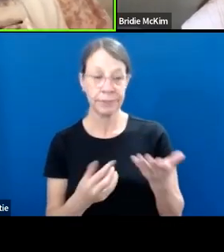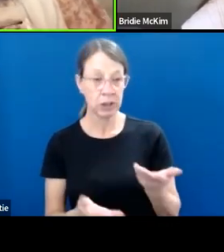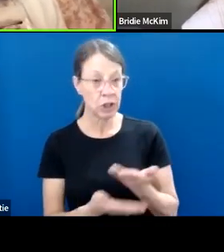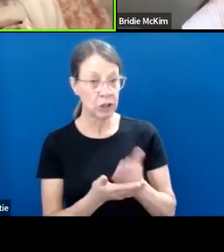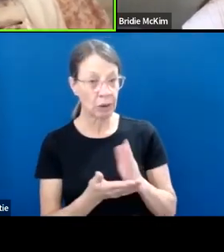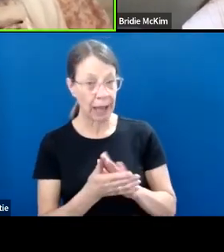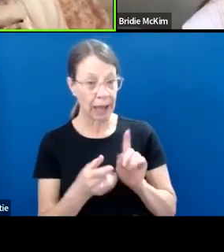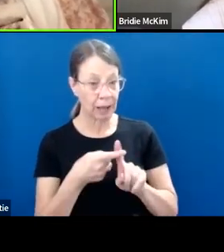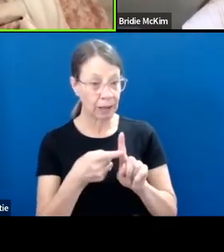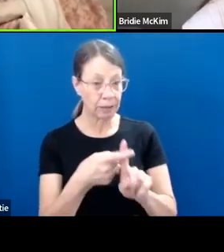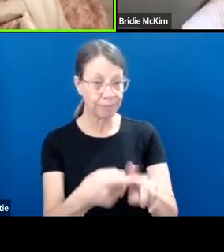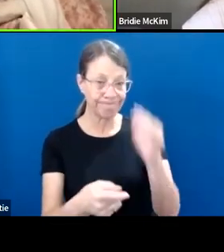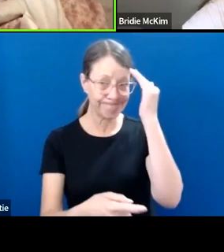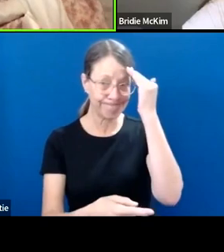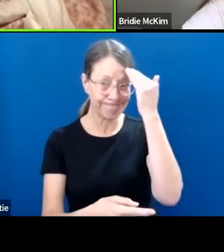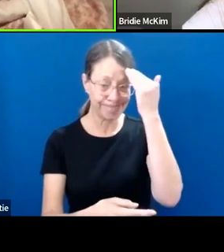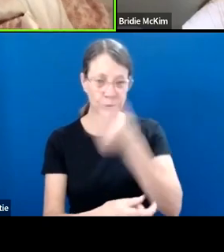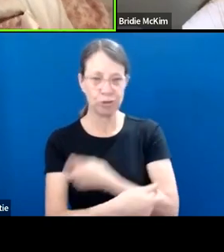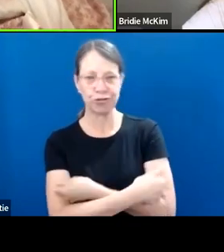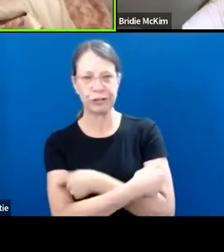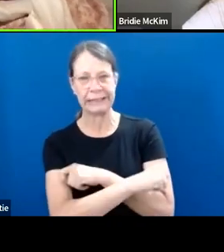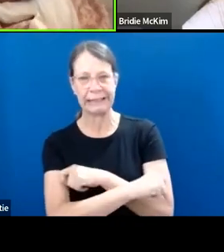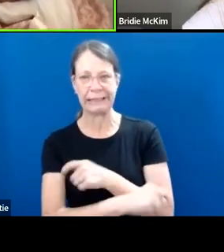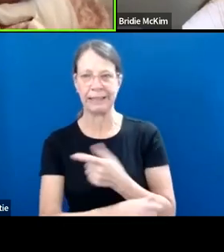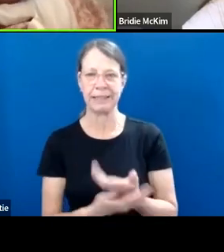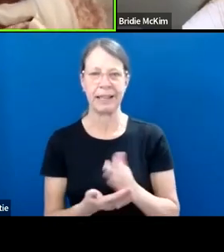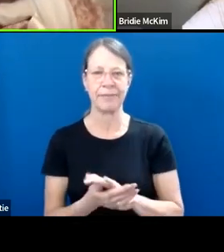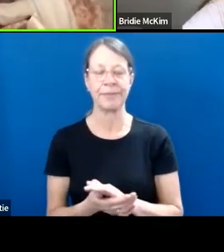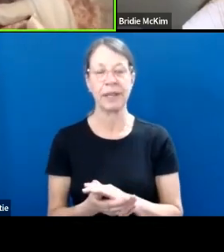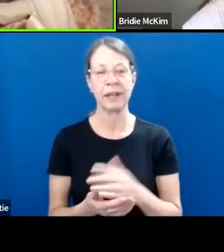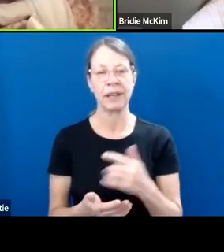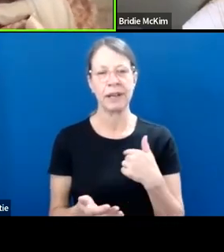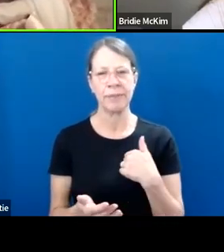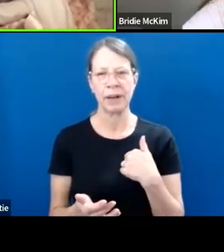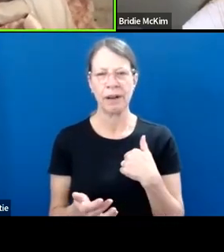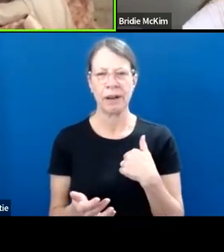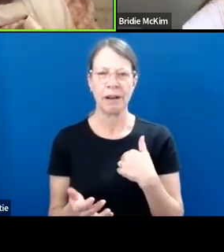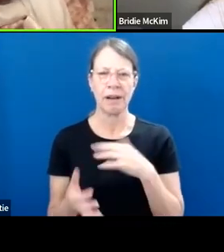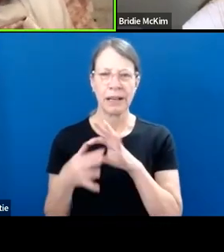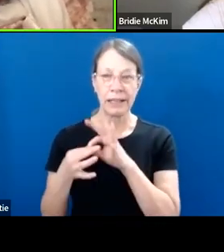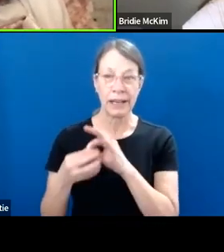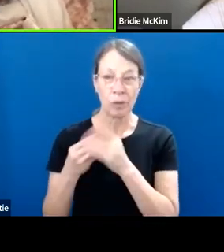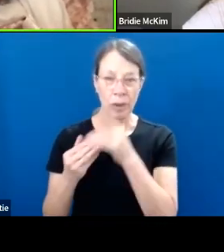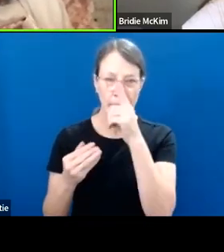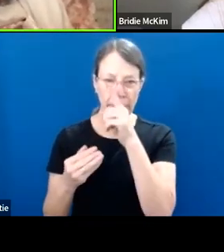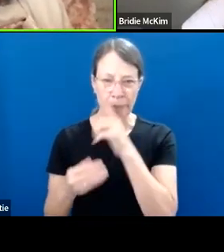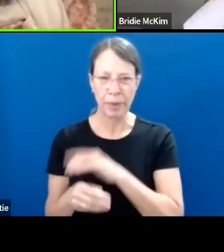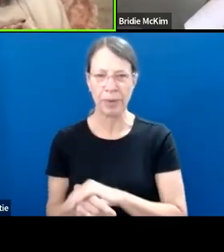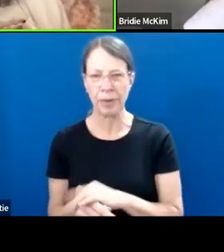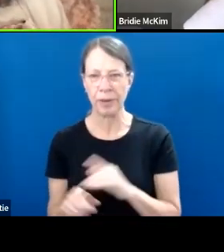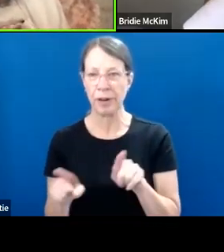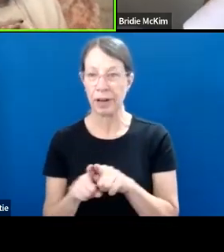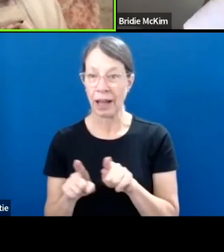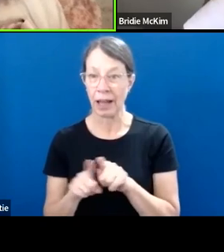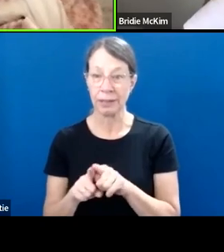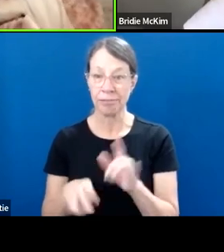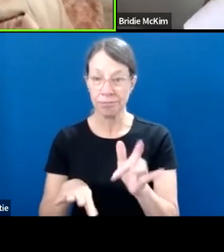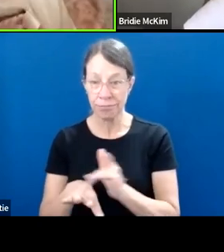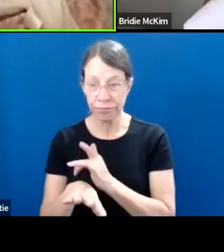I think by connecting with people both inside and outside of the